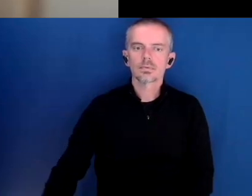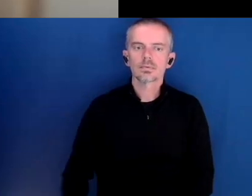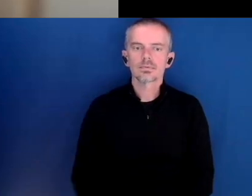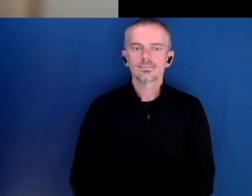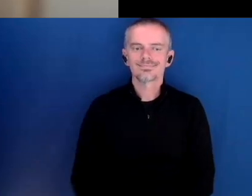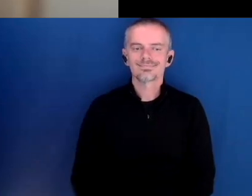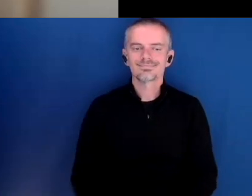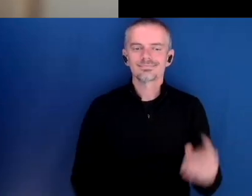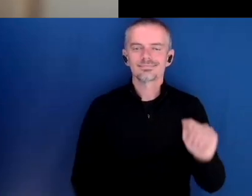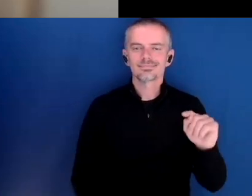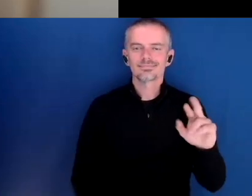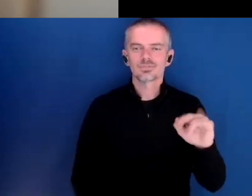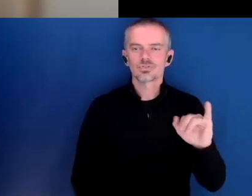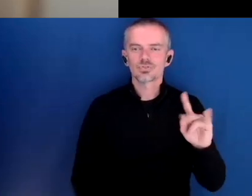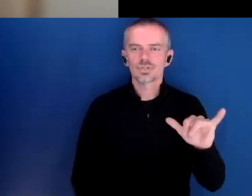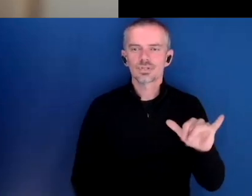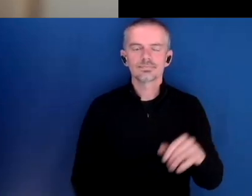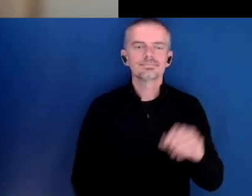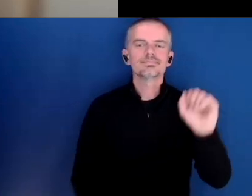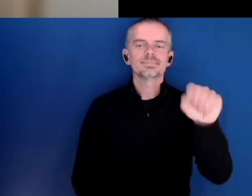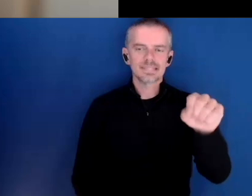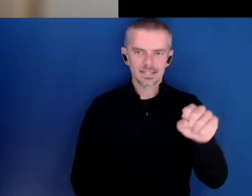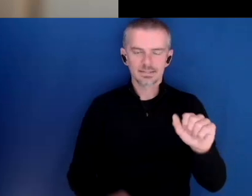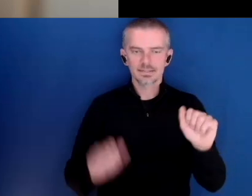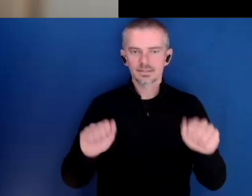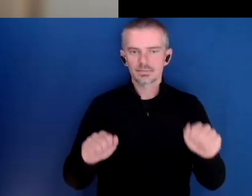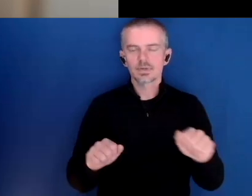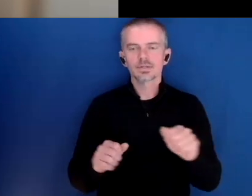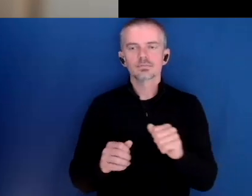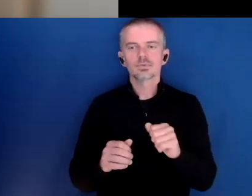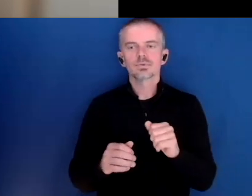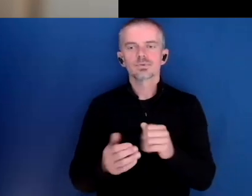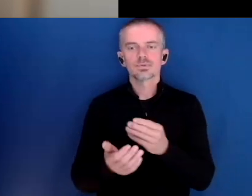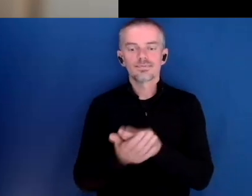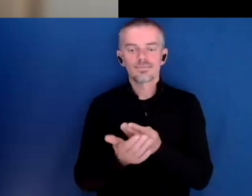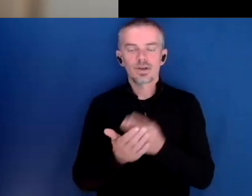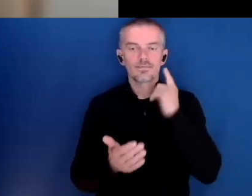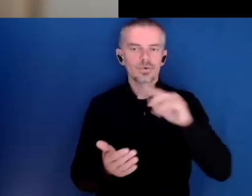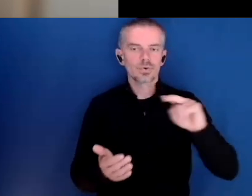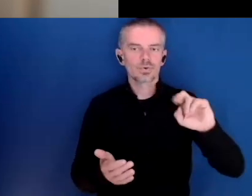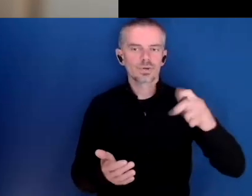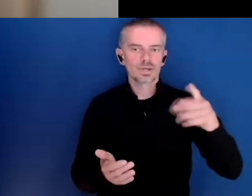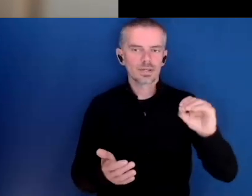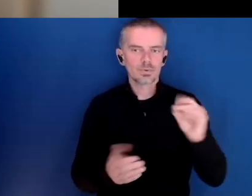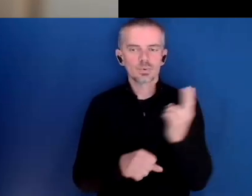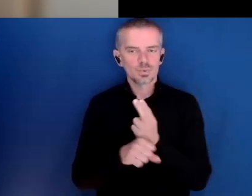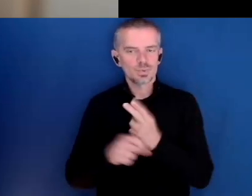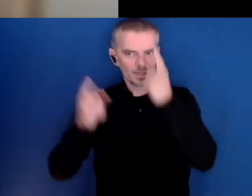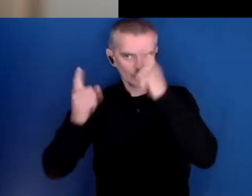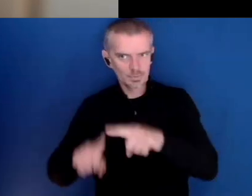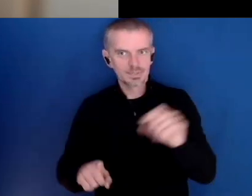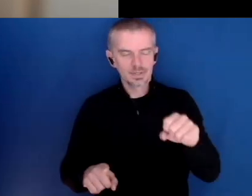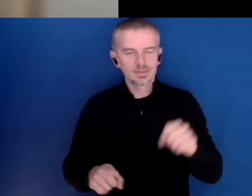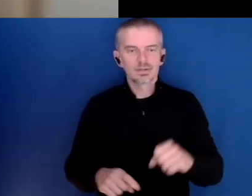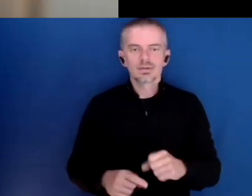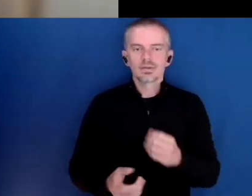Yes, it is possible to fund NEPA work through agreements. Funding, they